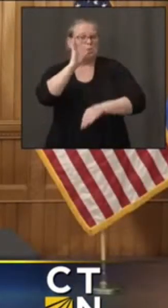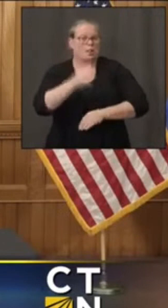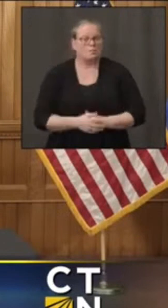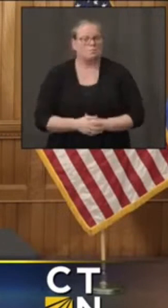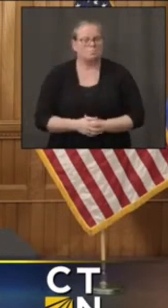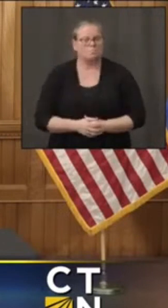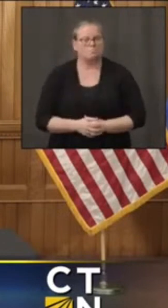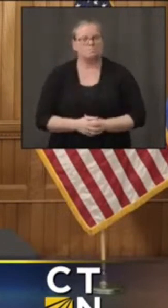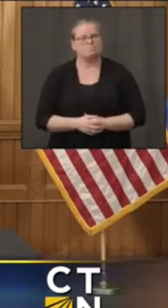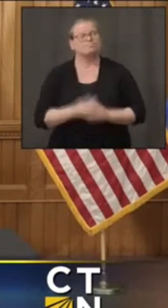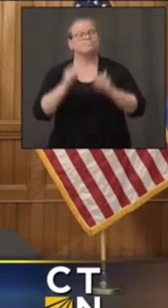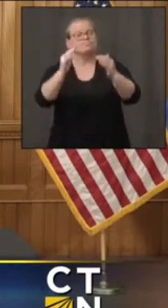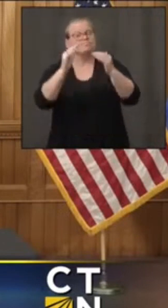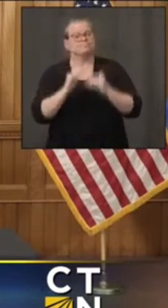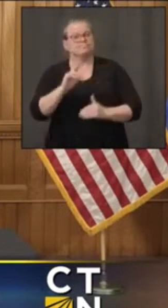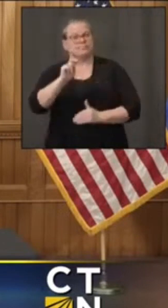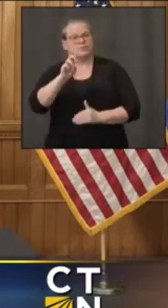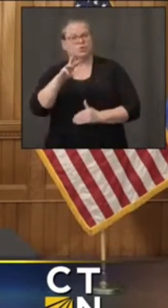News 12 Connecticut.